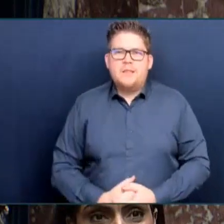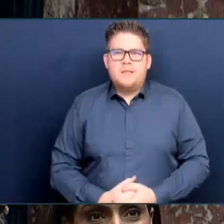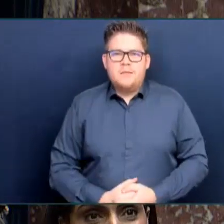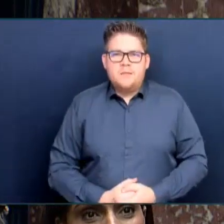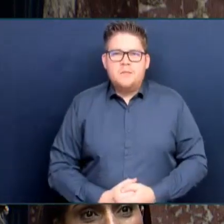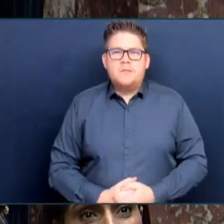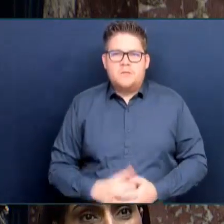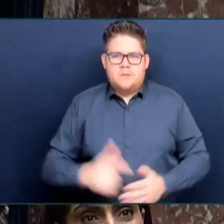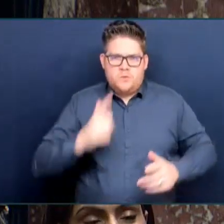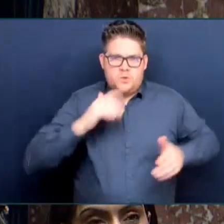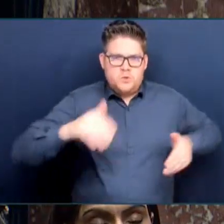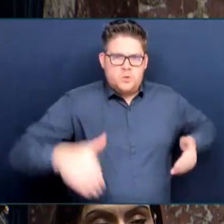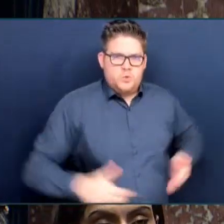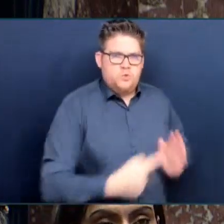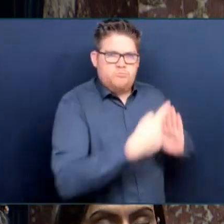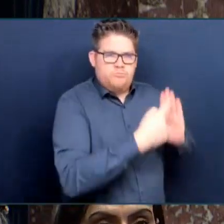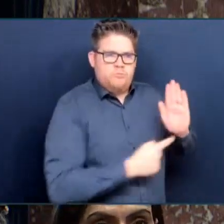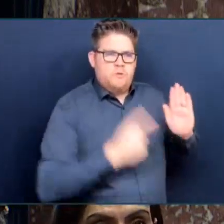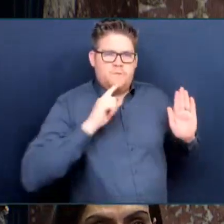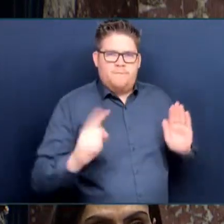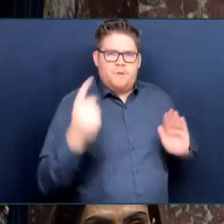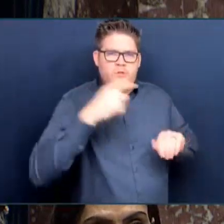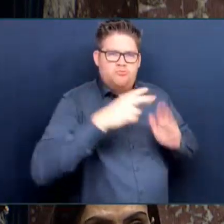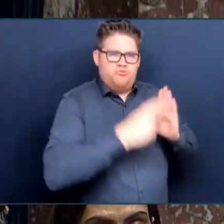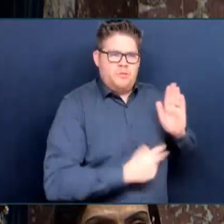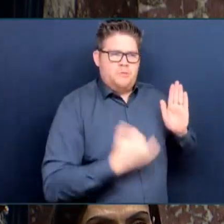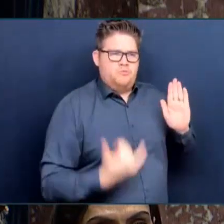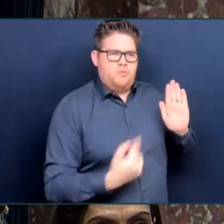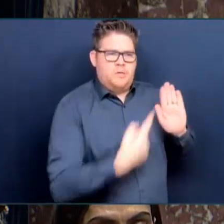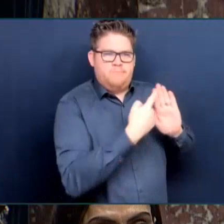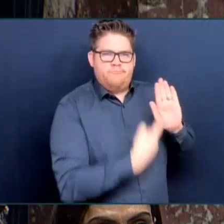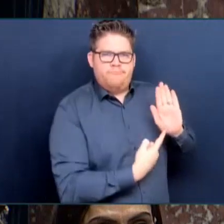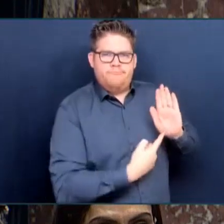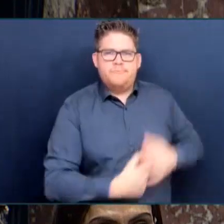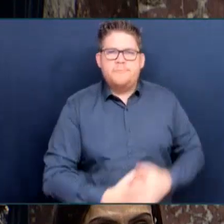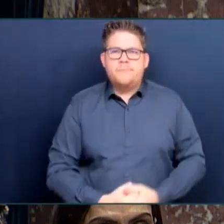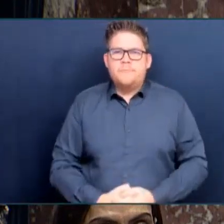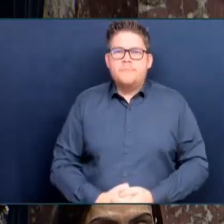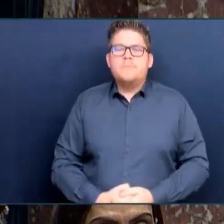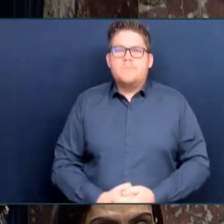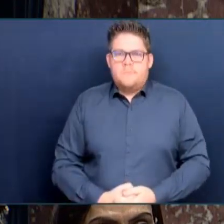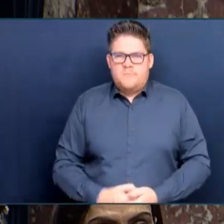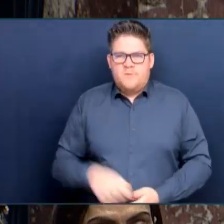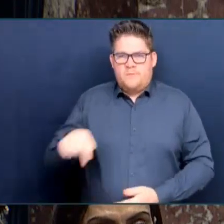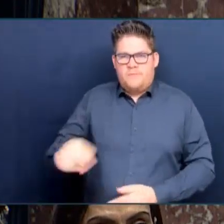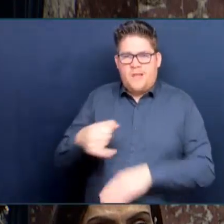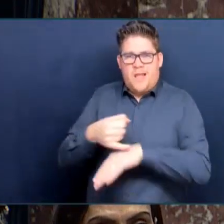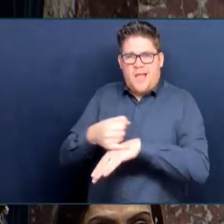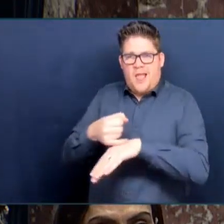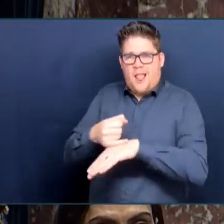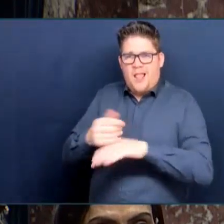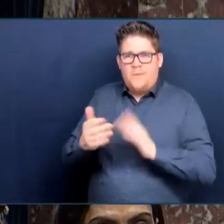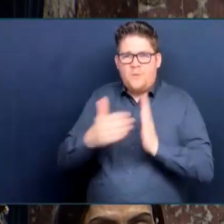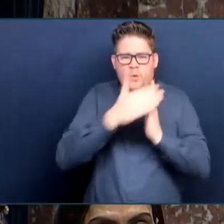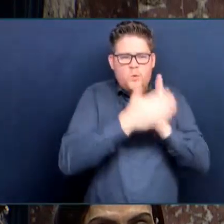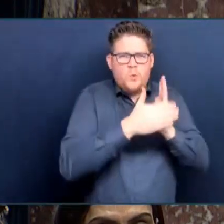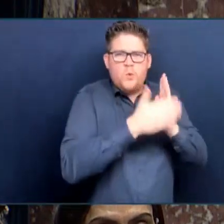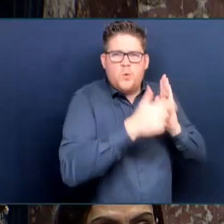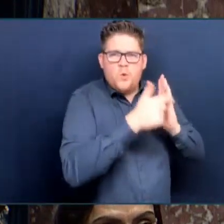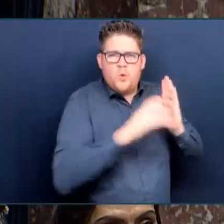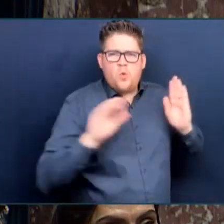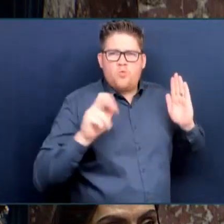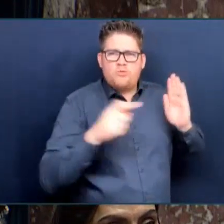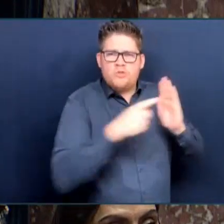Please continue. The North Island, the Island Coastal Economic Trust, or ICET, is a critical economic development organization led by communities